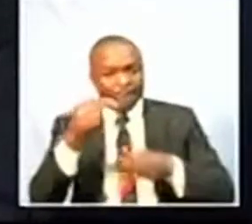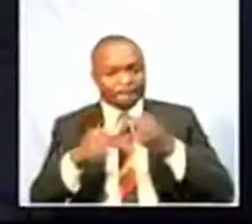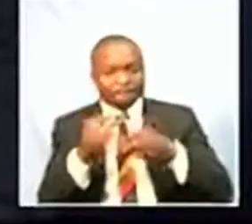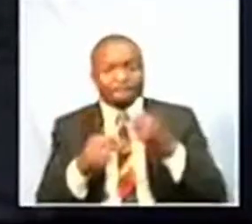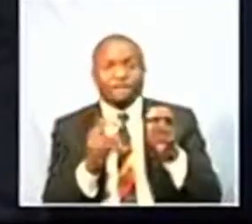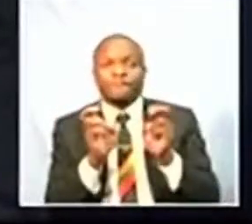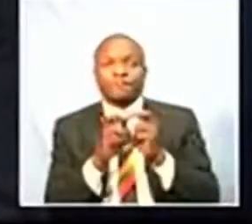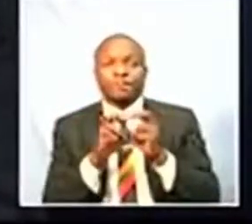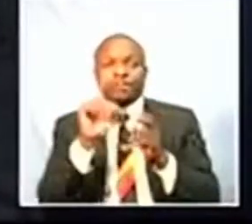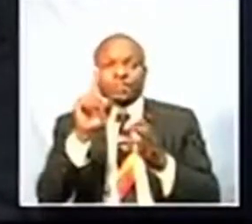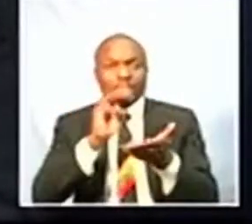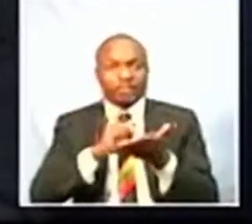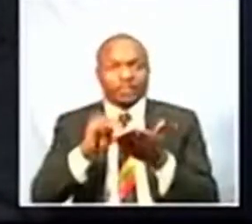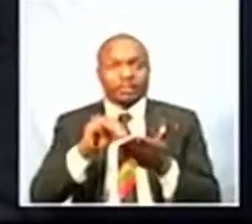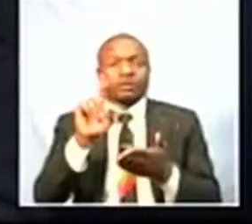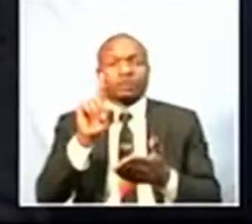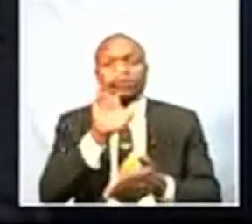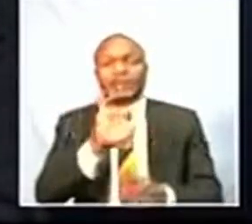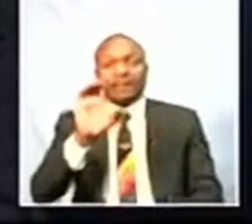price of